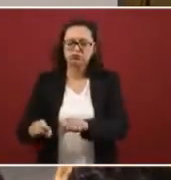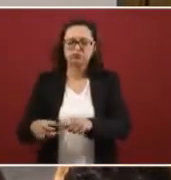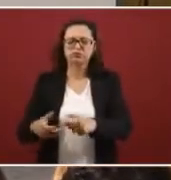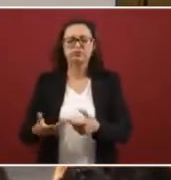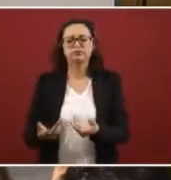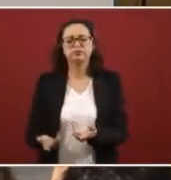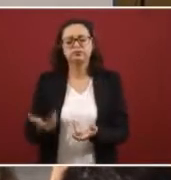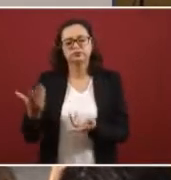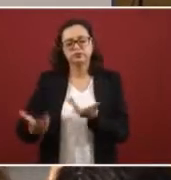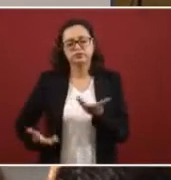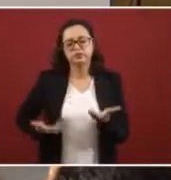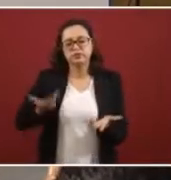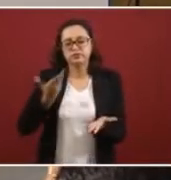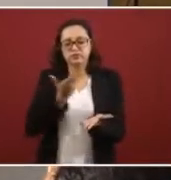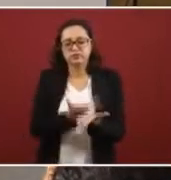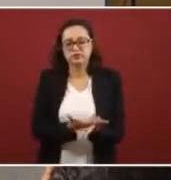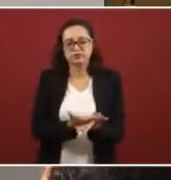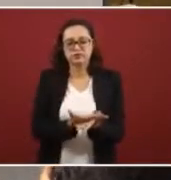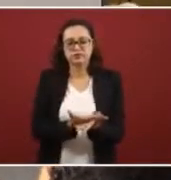flooding